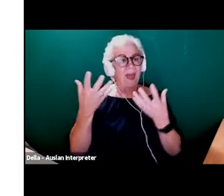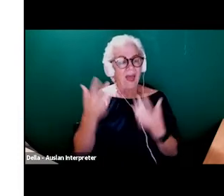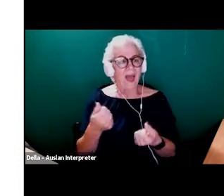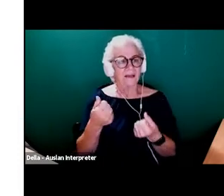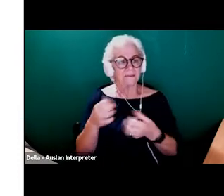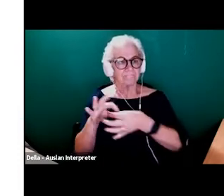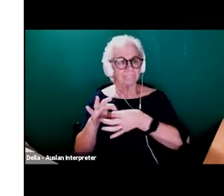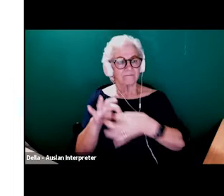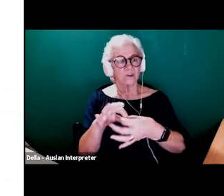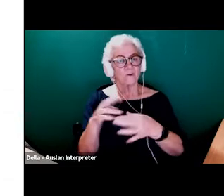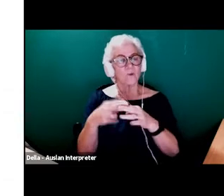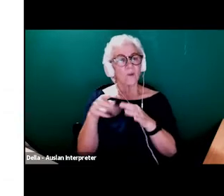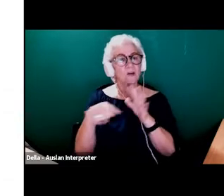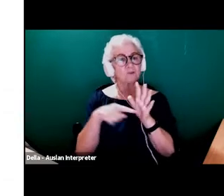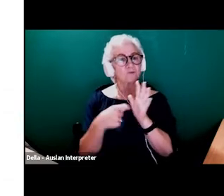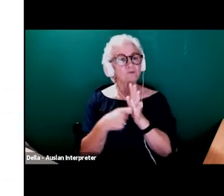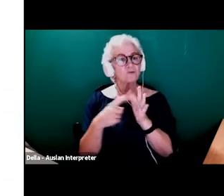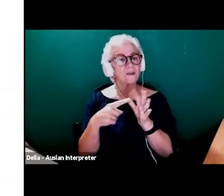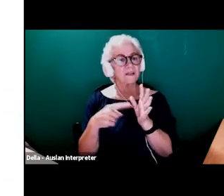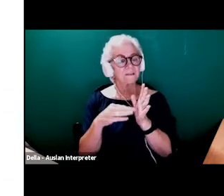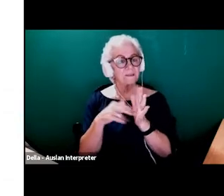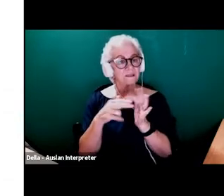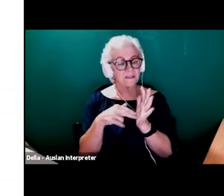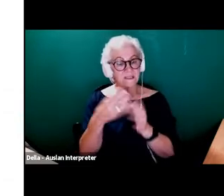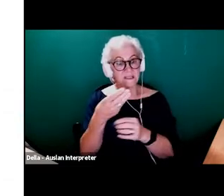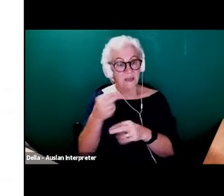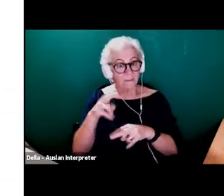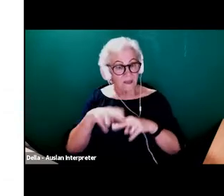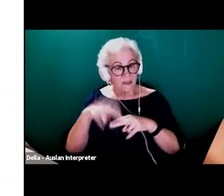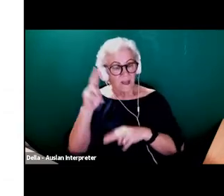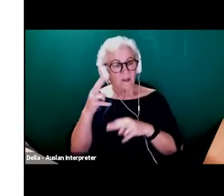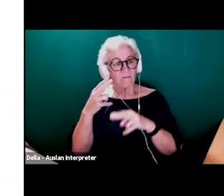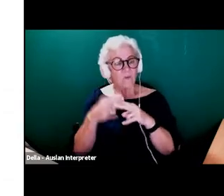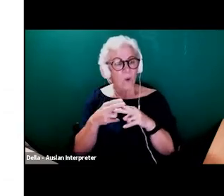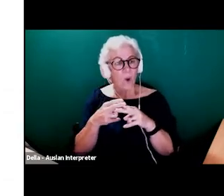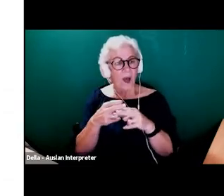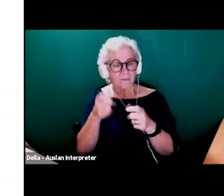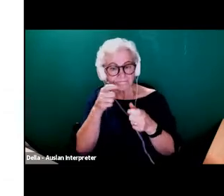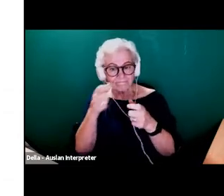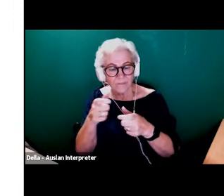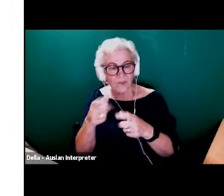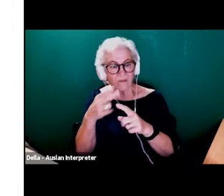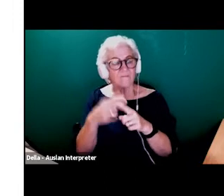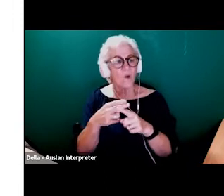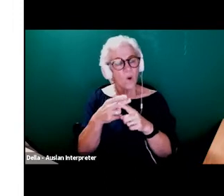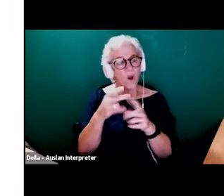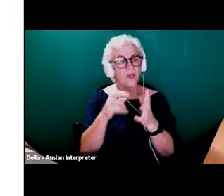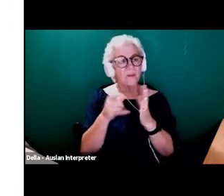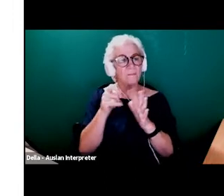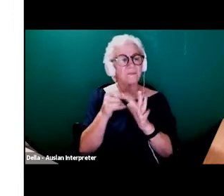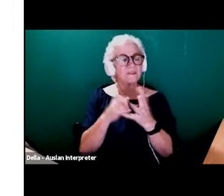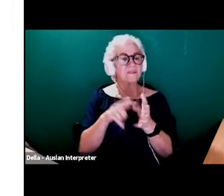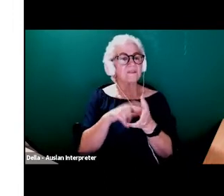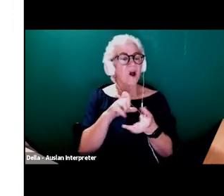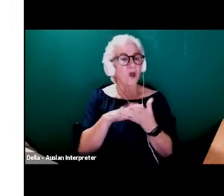connection to treatment. There were some increases in treatment for psychostimulant use, and there were also shifts in the way that drug